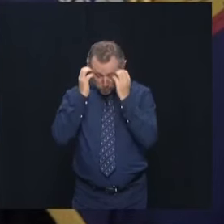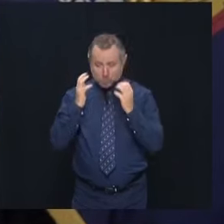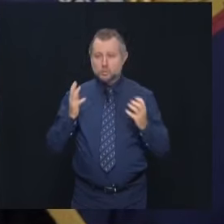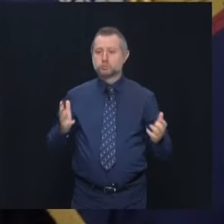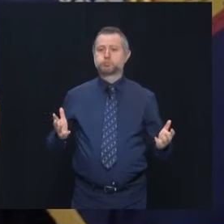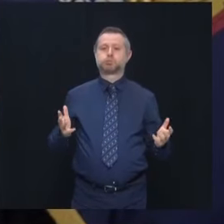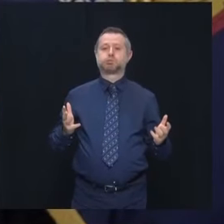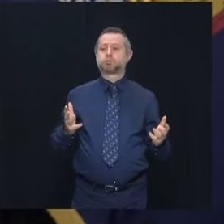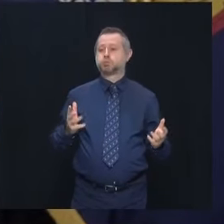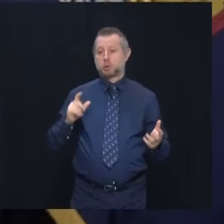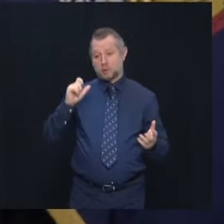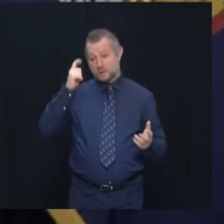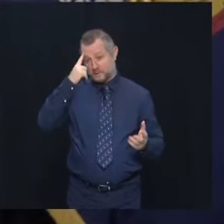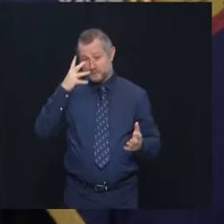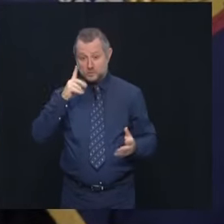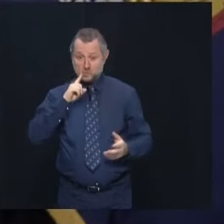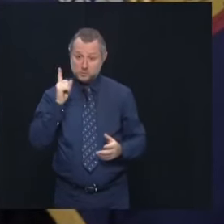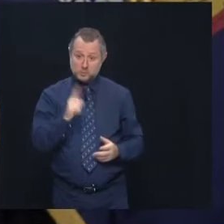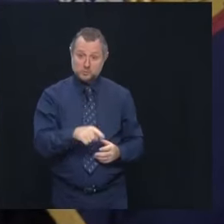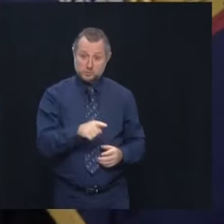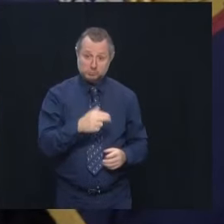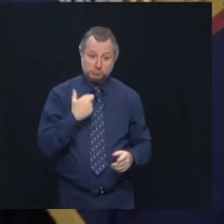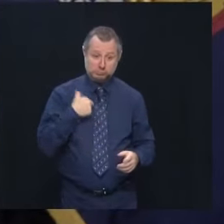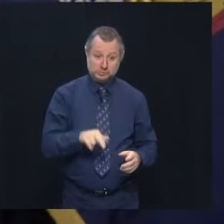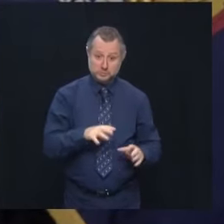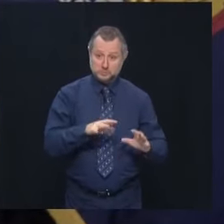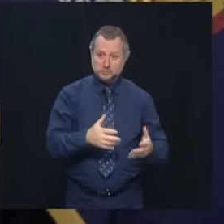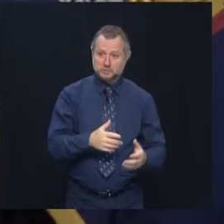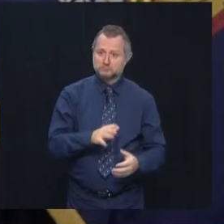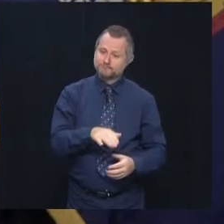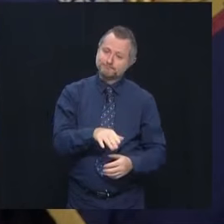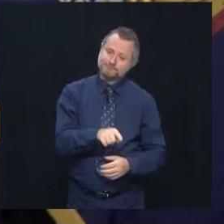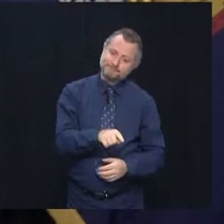religions, you shouldn't have